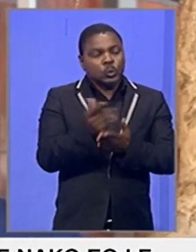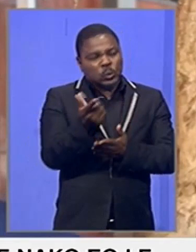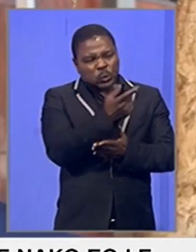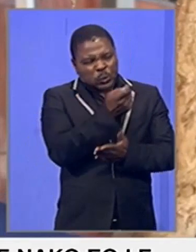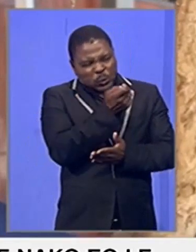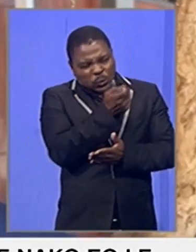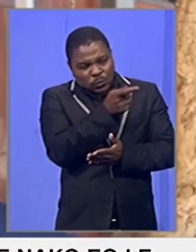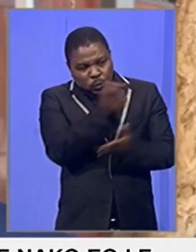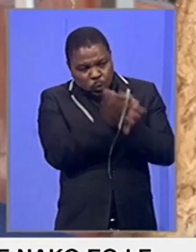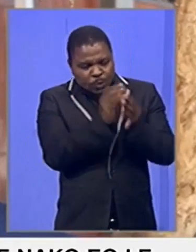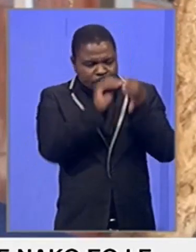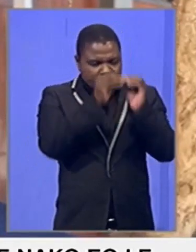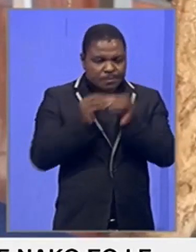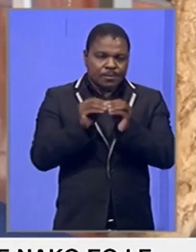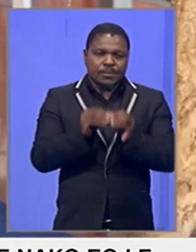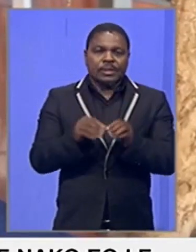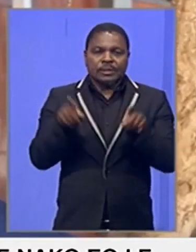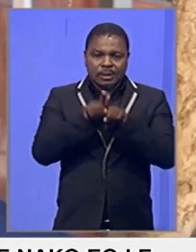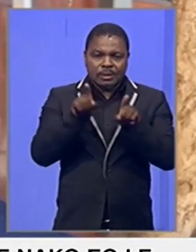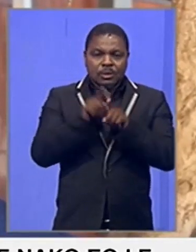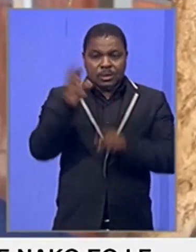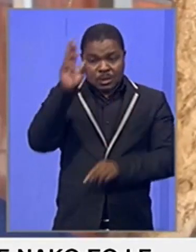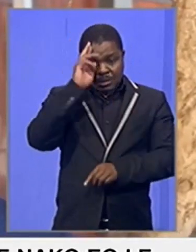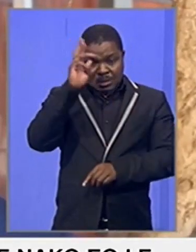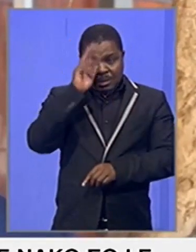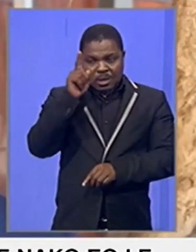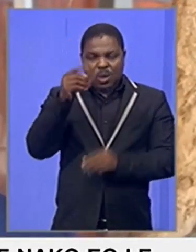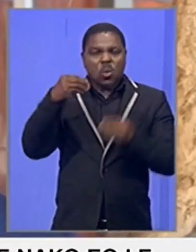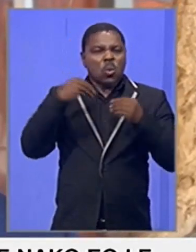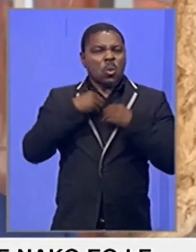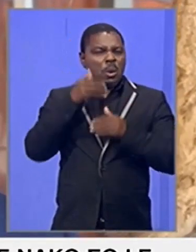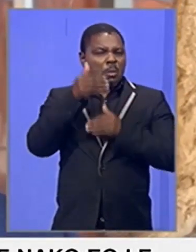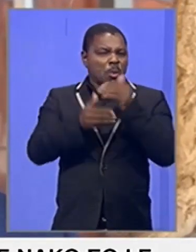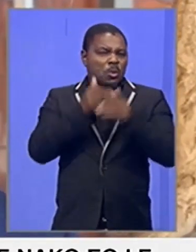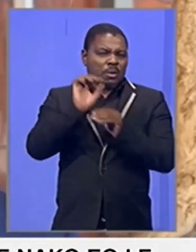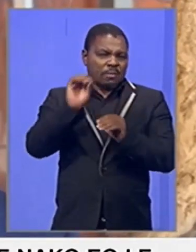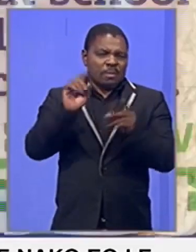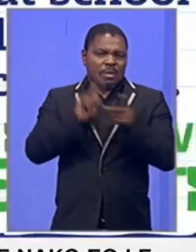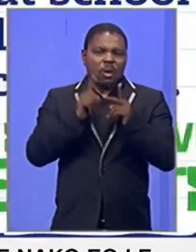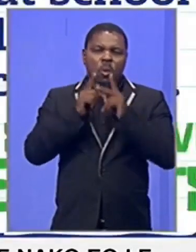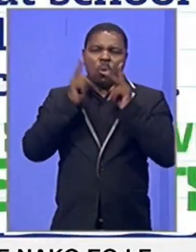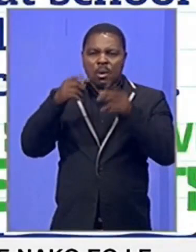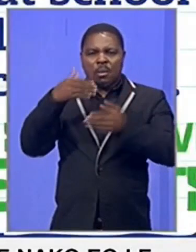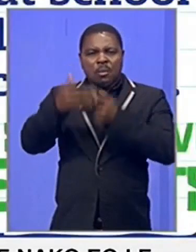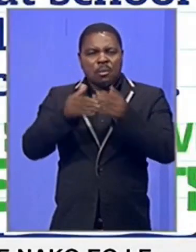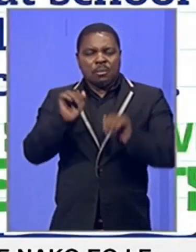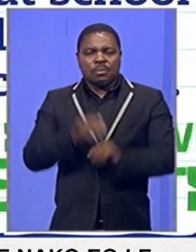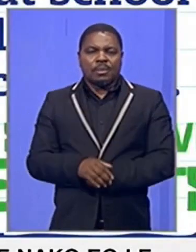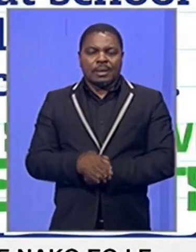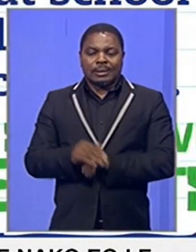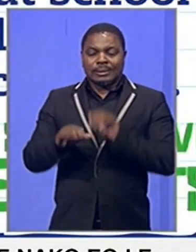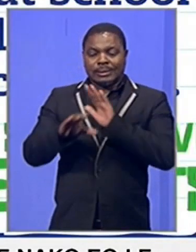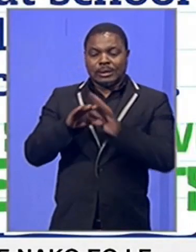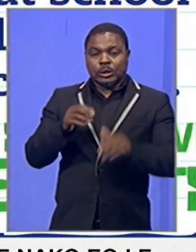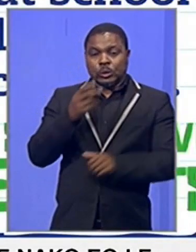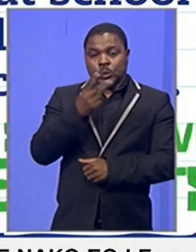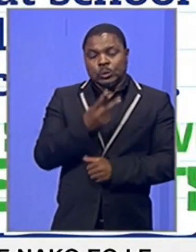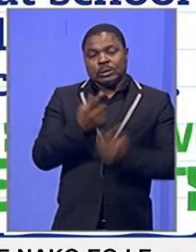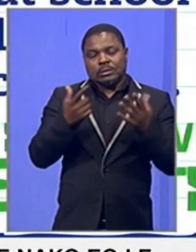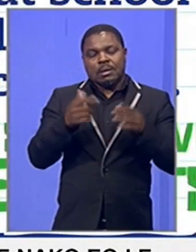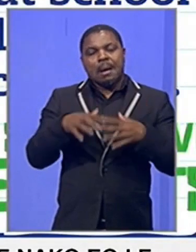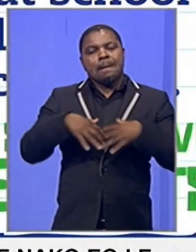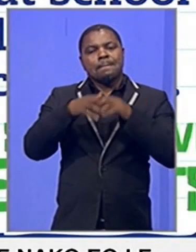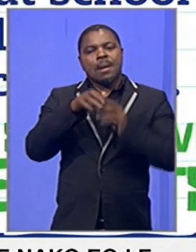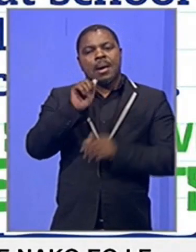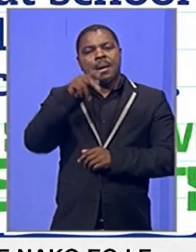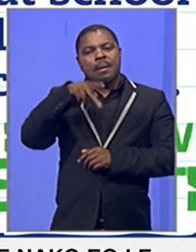also remember that they use their own processes, their own supply chain processes. Section 27 e tlhamile app e